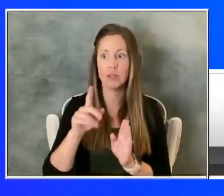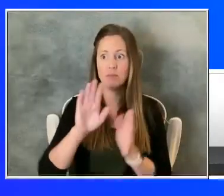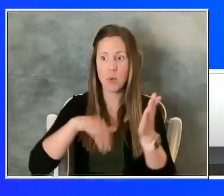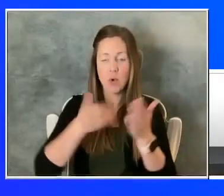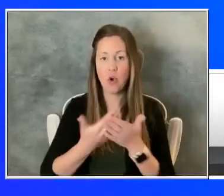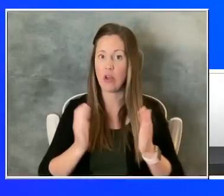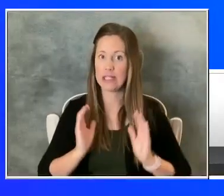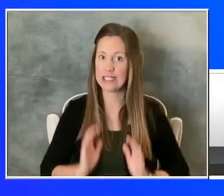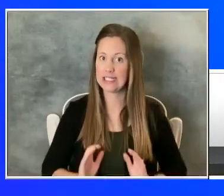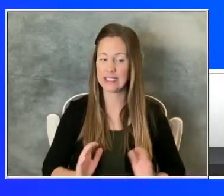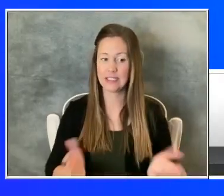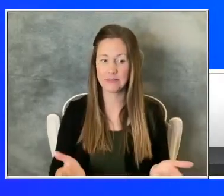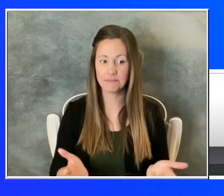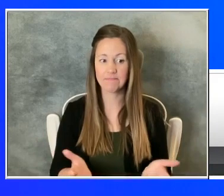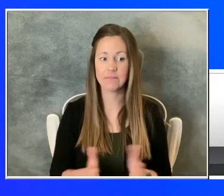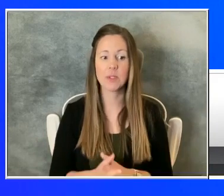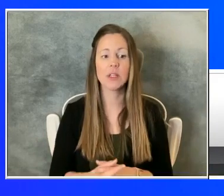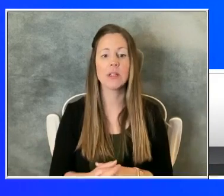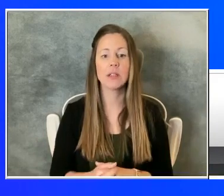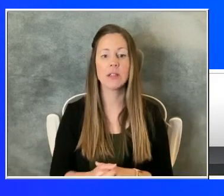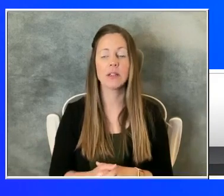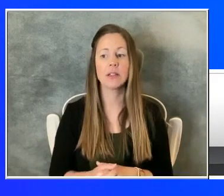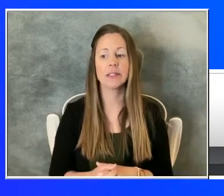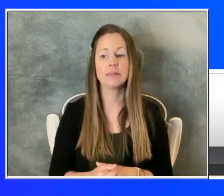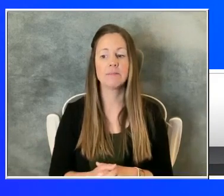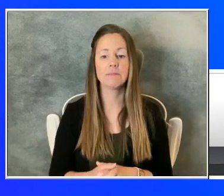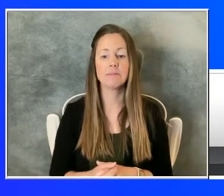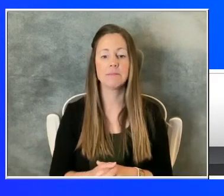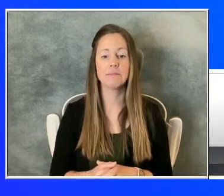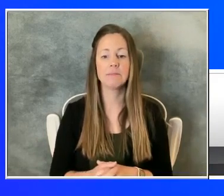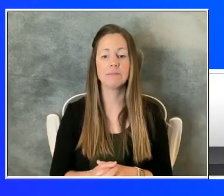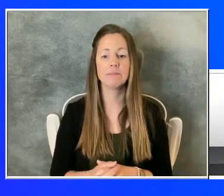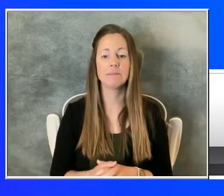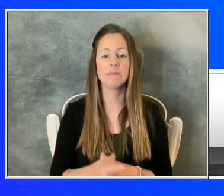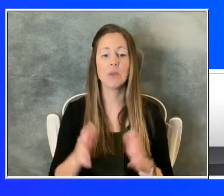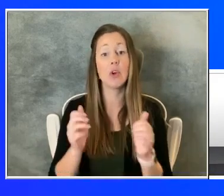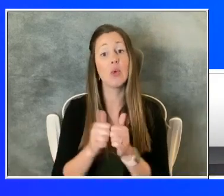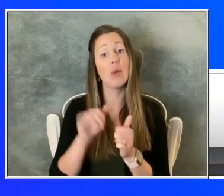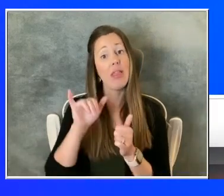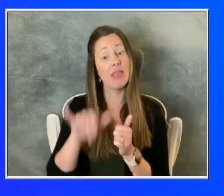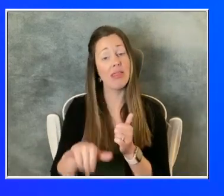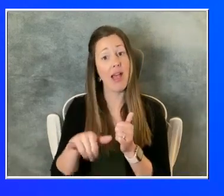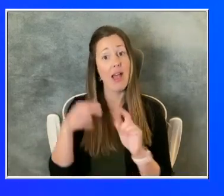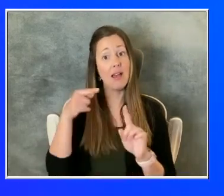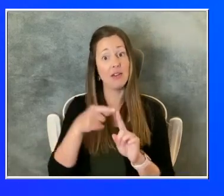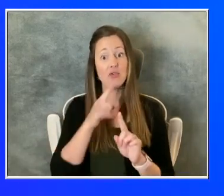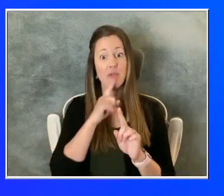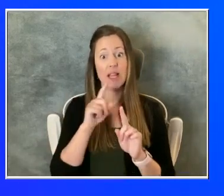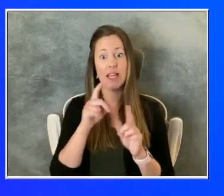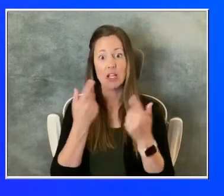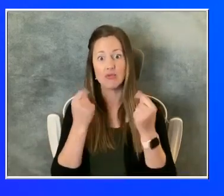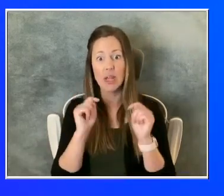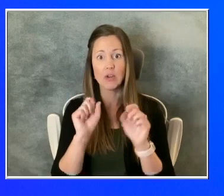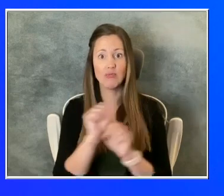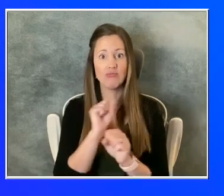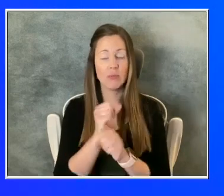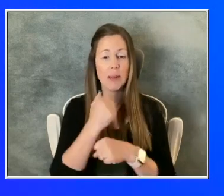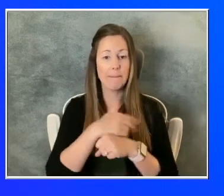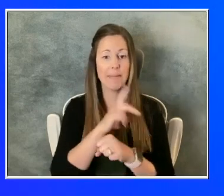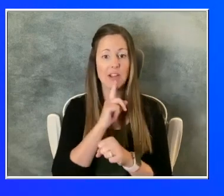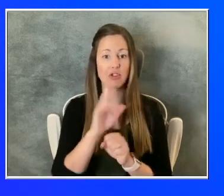And in this effort, we are working to make sure that residents in this part